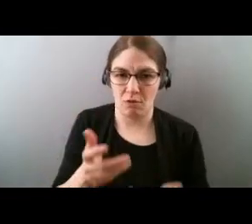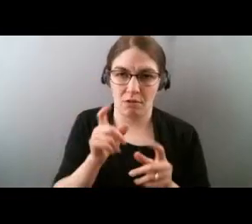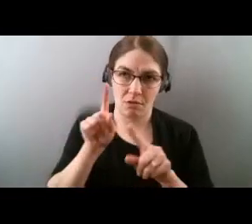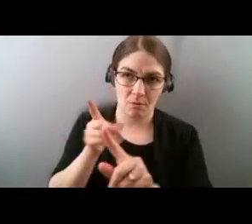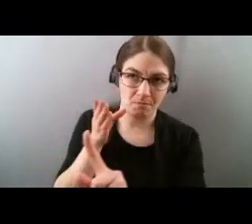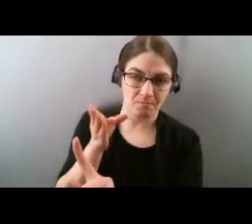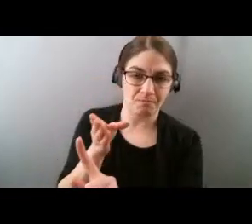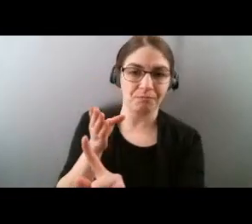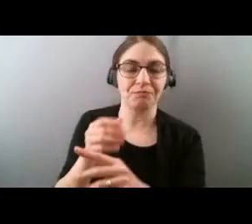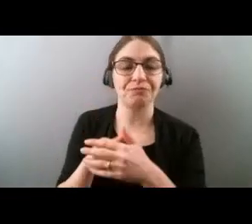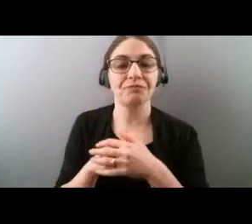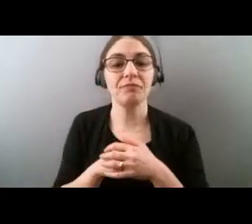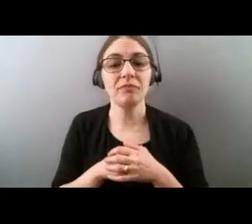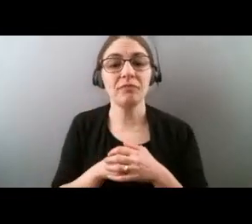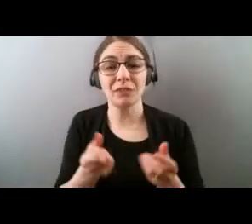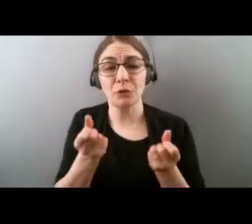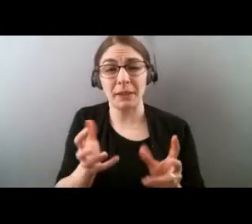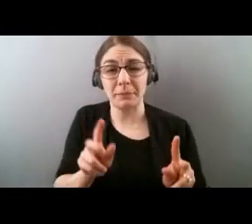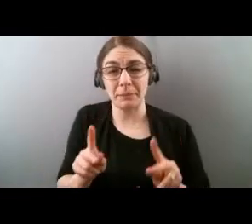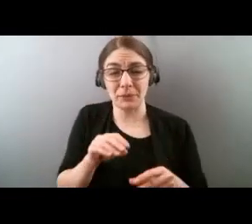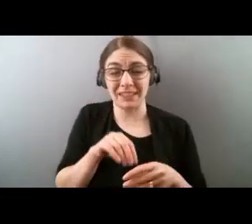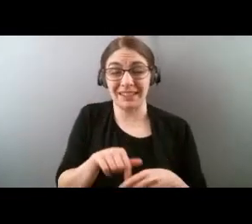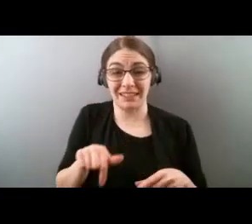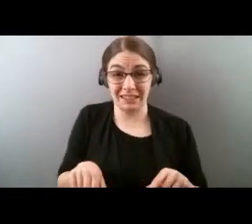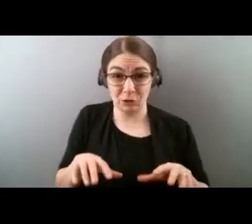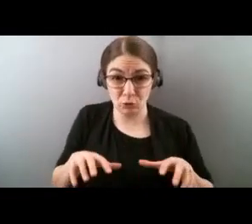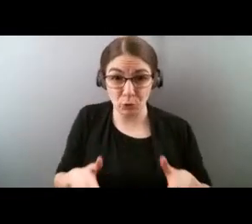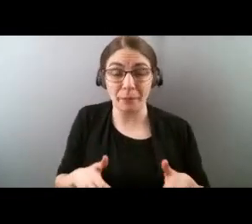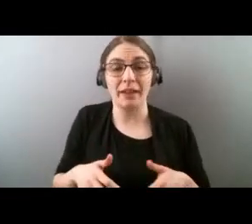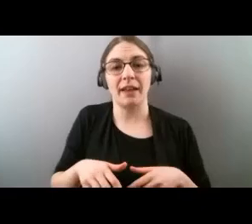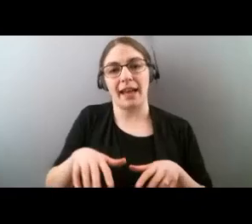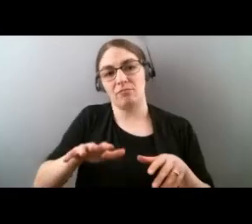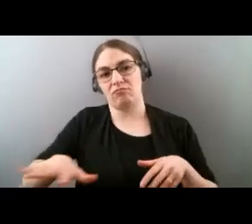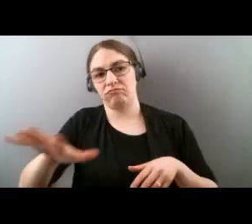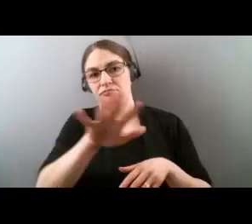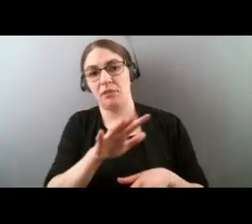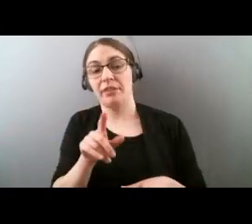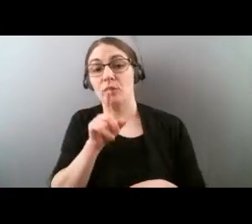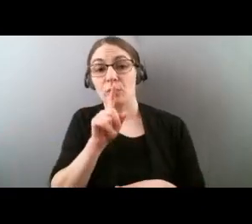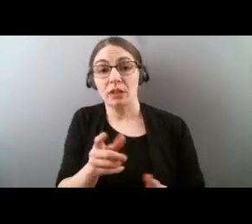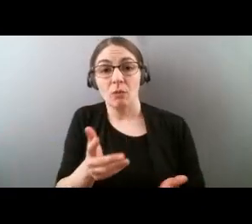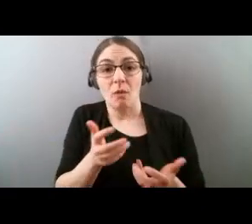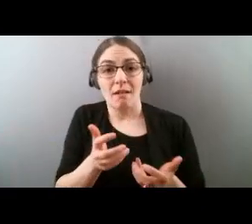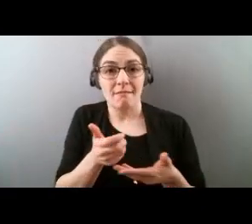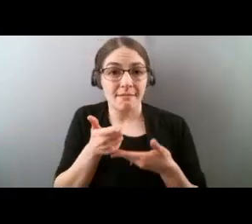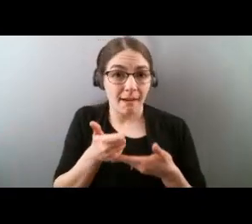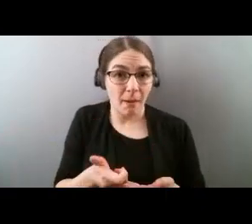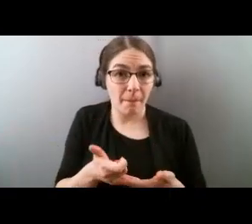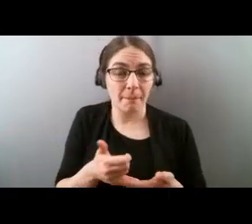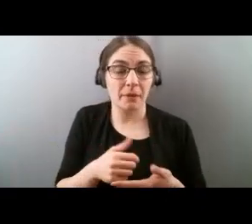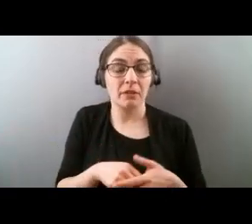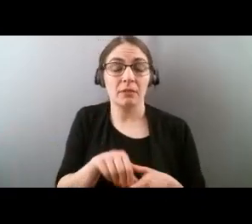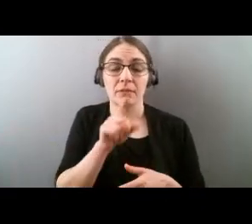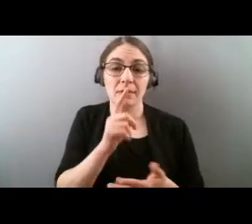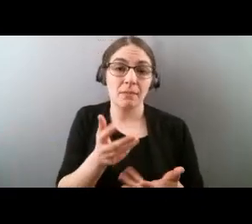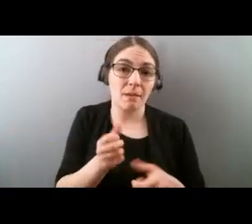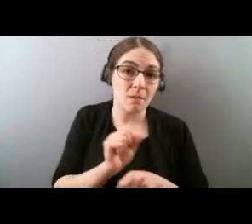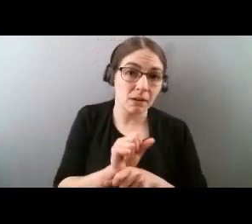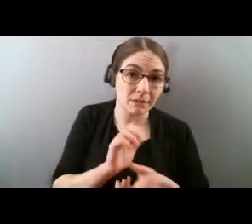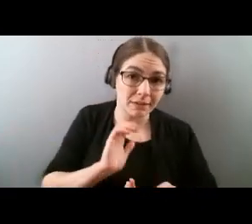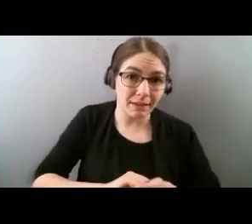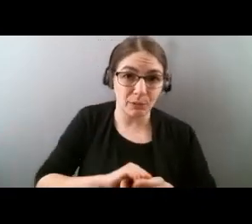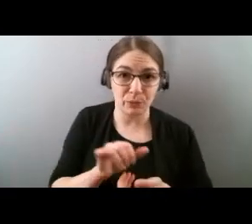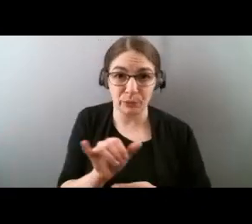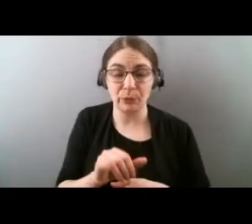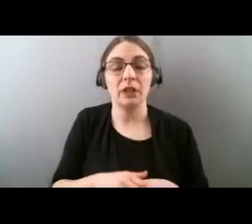this group and all over who really want to help and want to work together. So find the